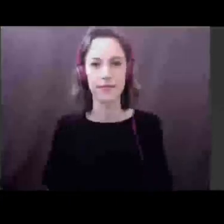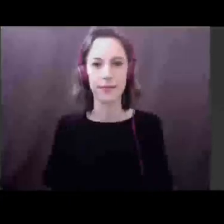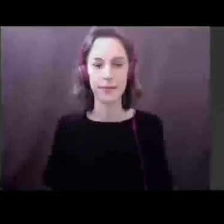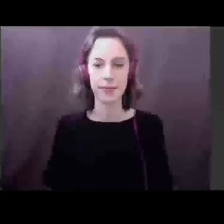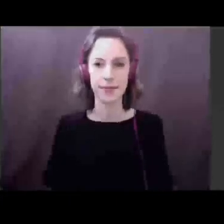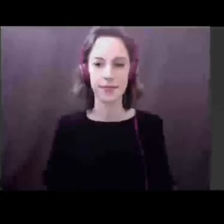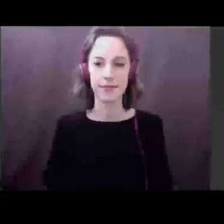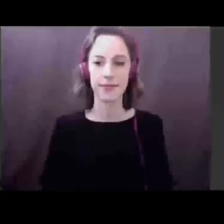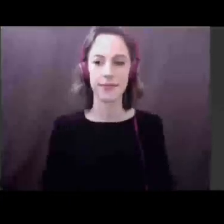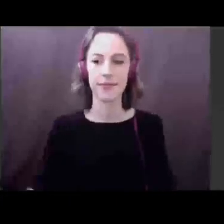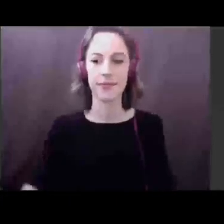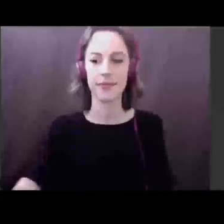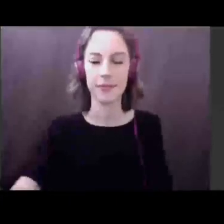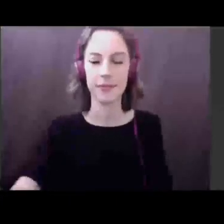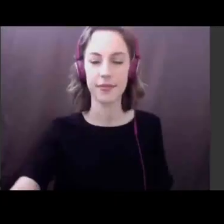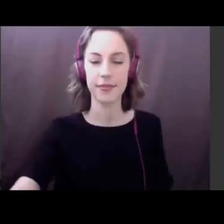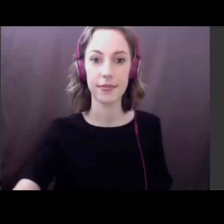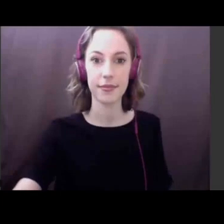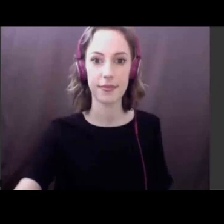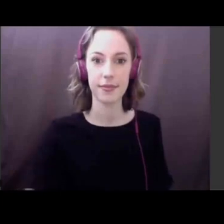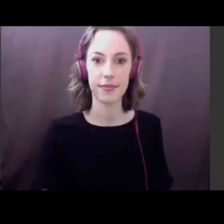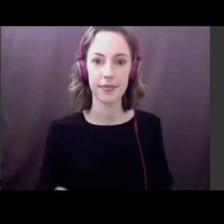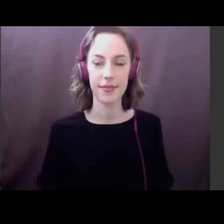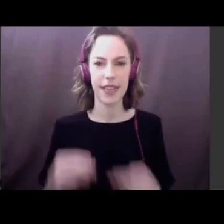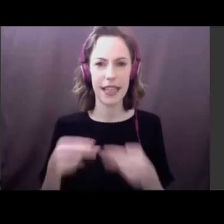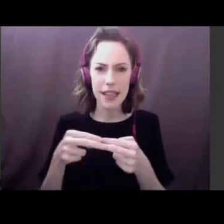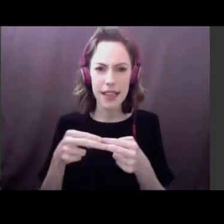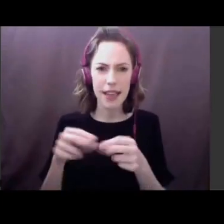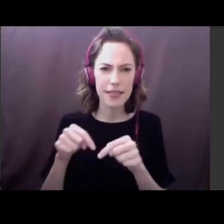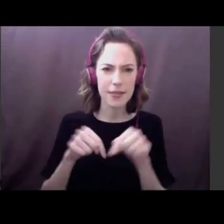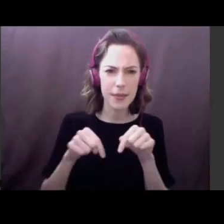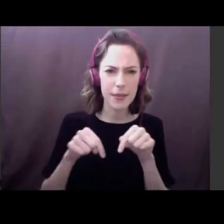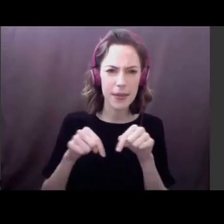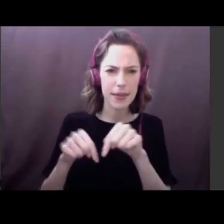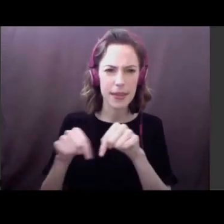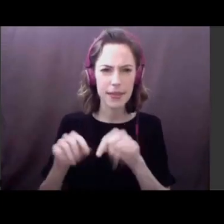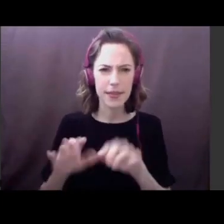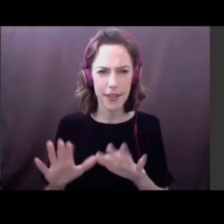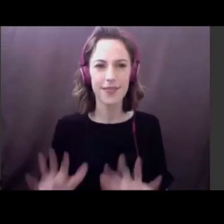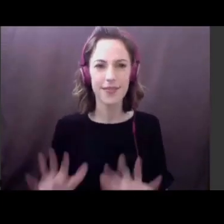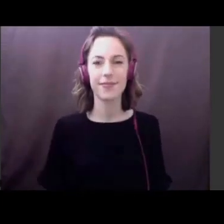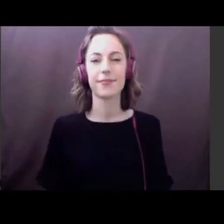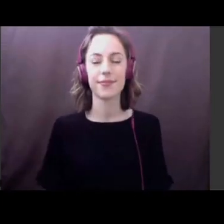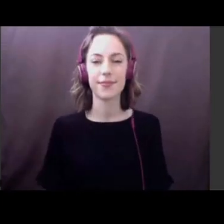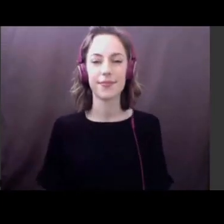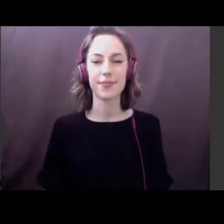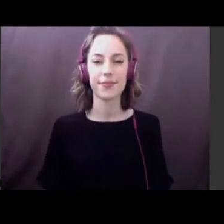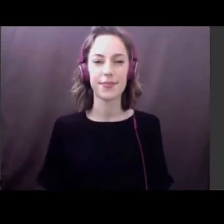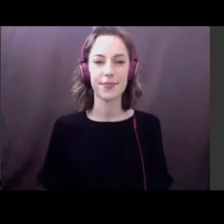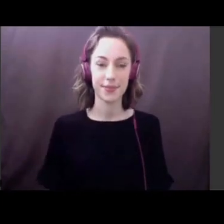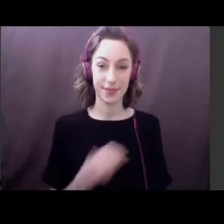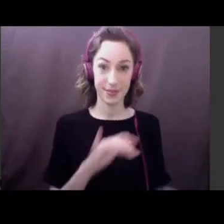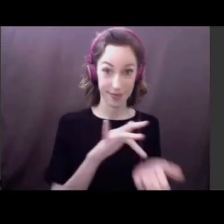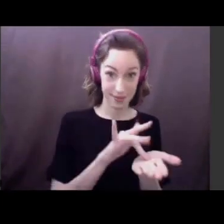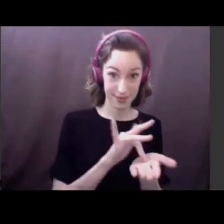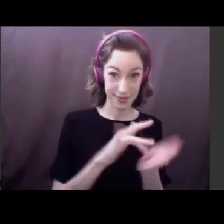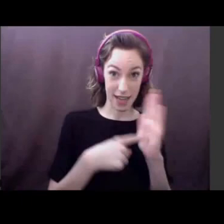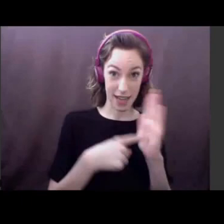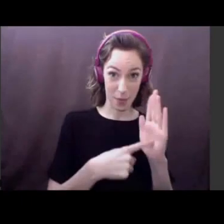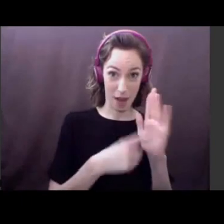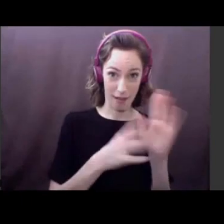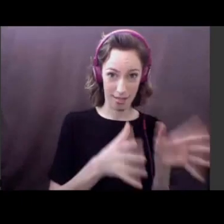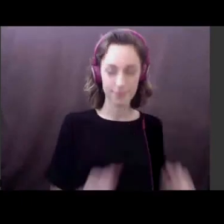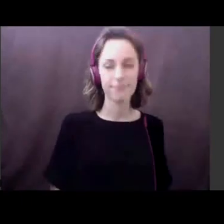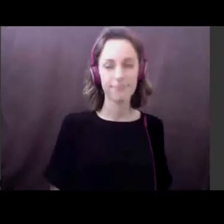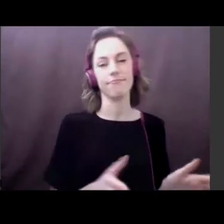model is more complicated, right? Because you have this interaction between the environment and the person's characteristics